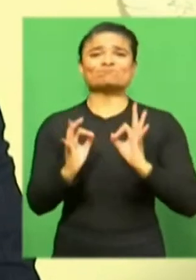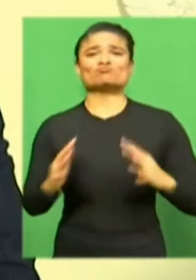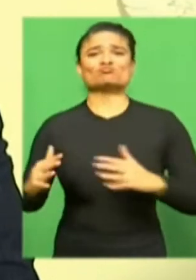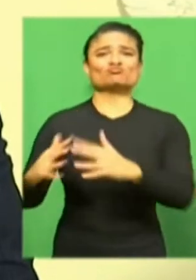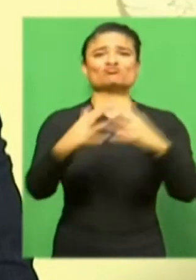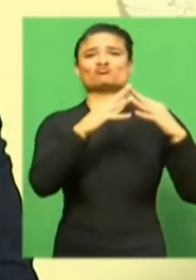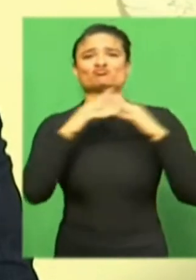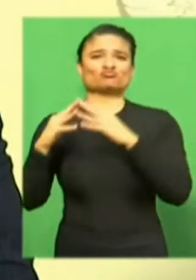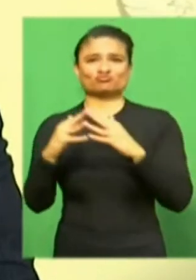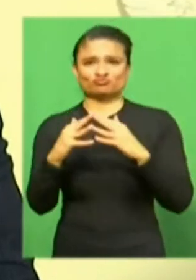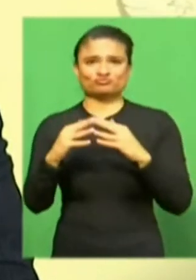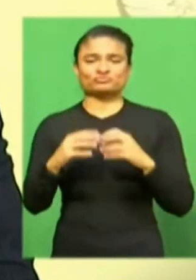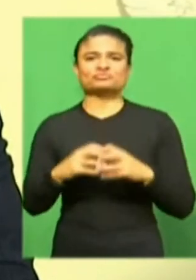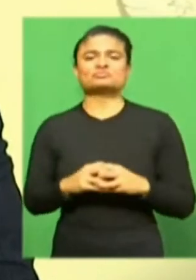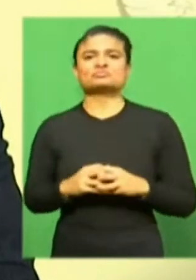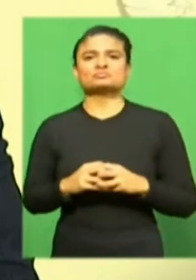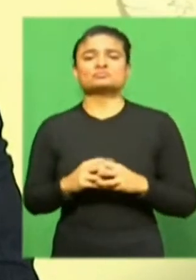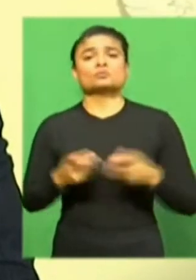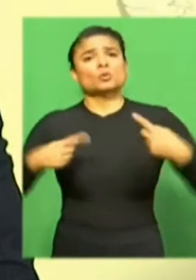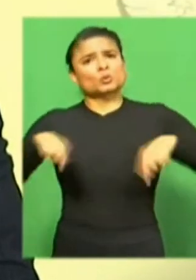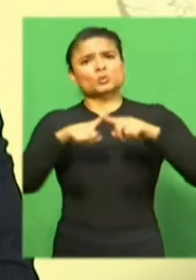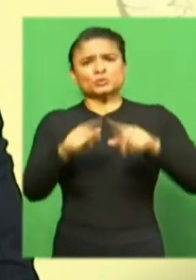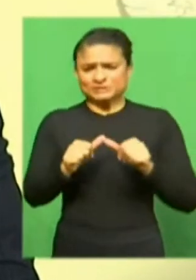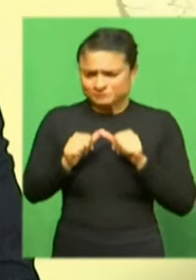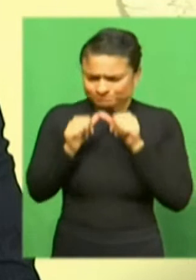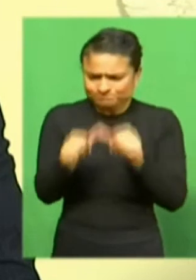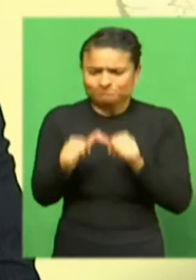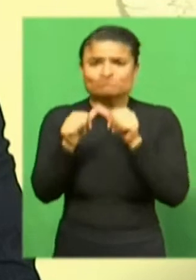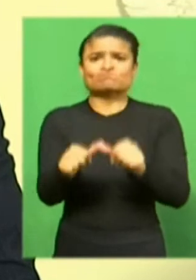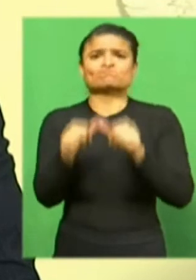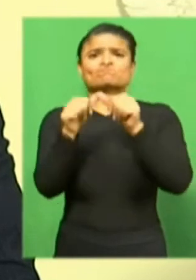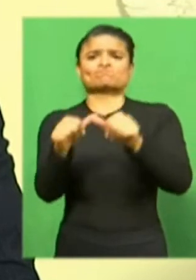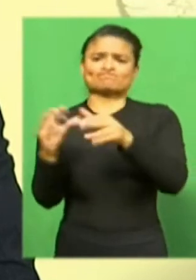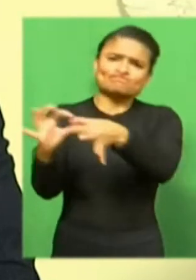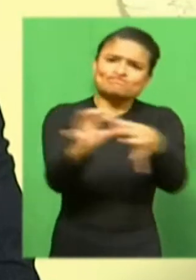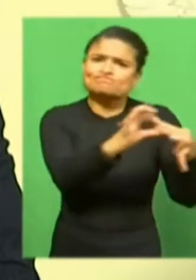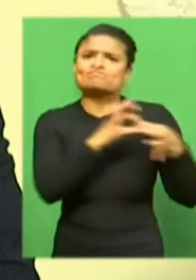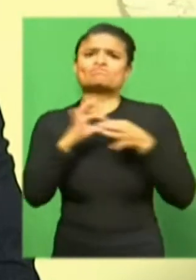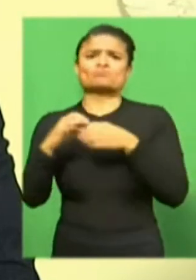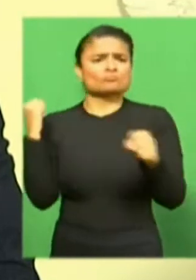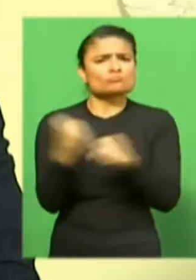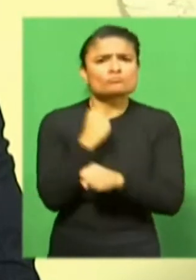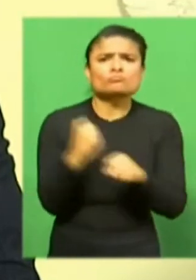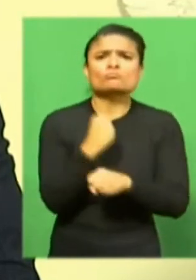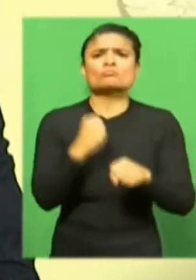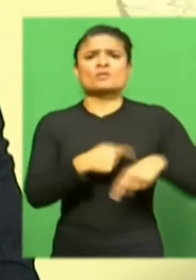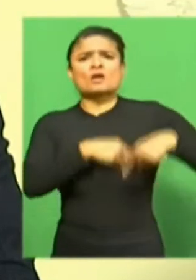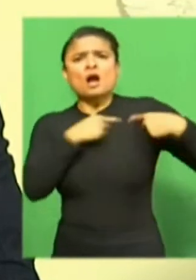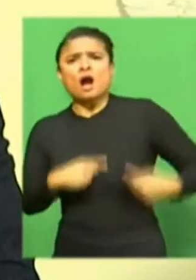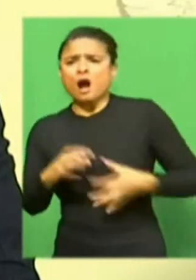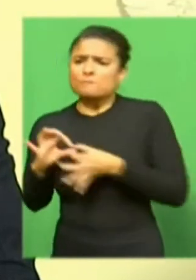continue building the South Africa of our dreams, despite the many challenges that we face.